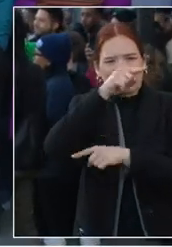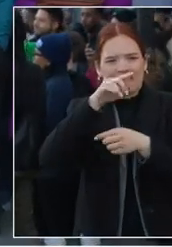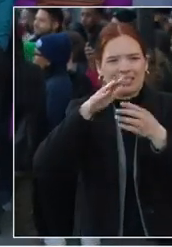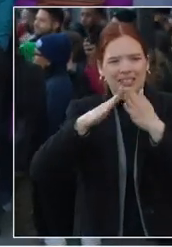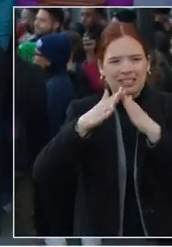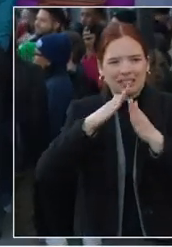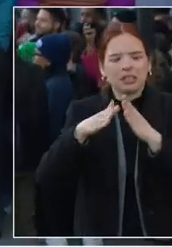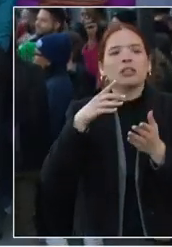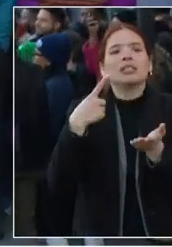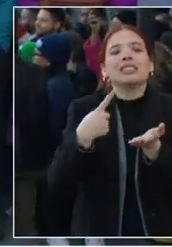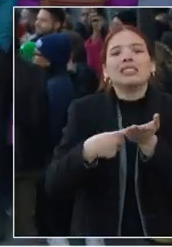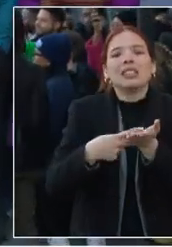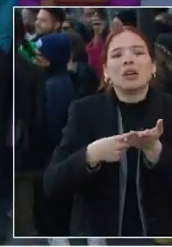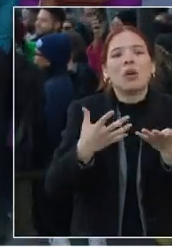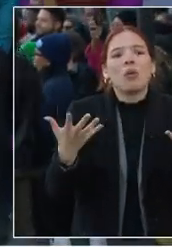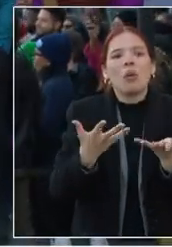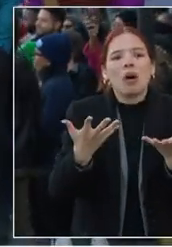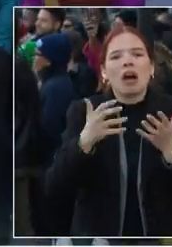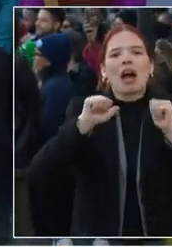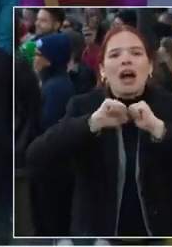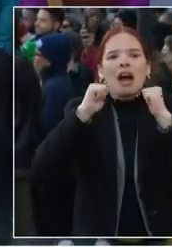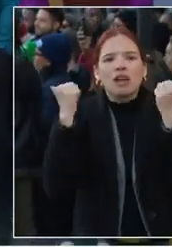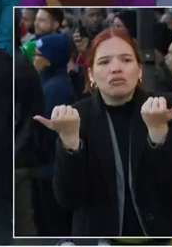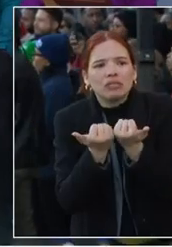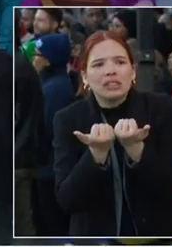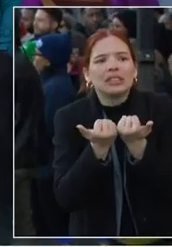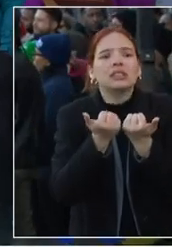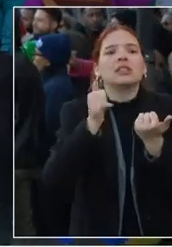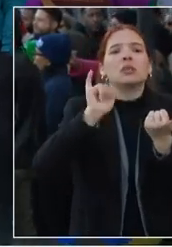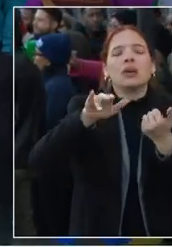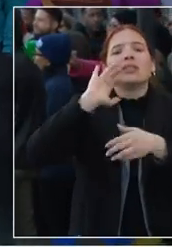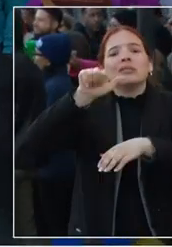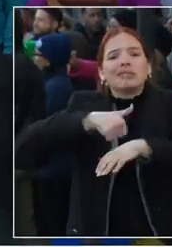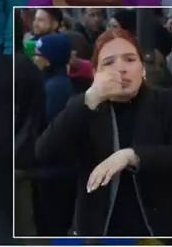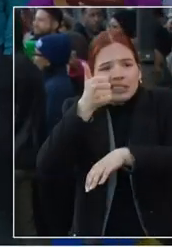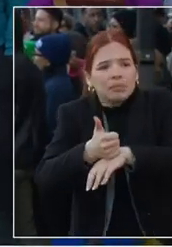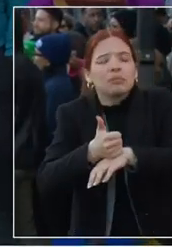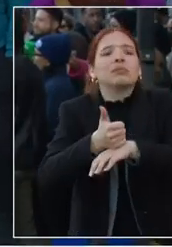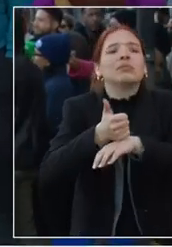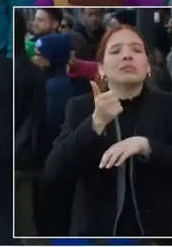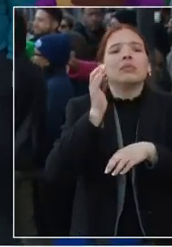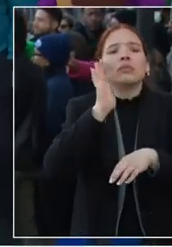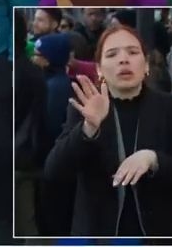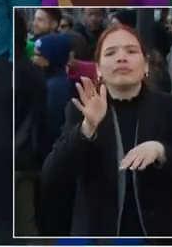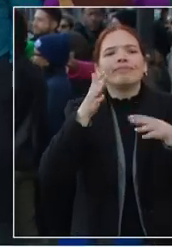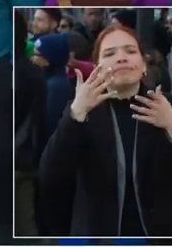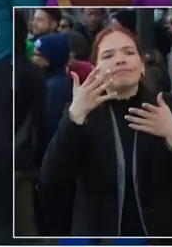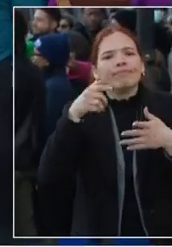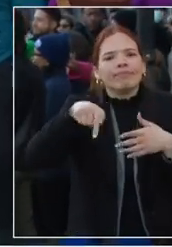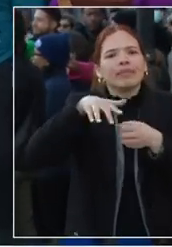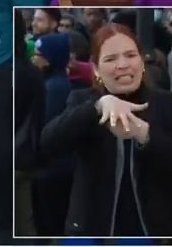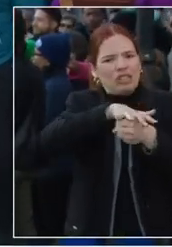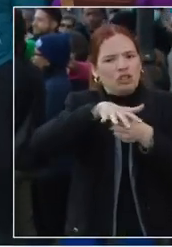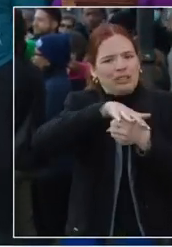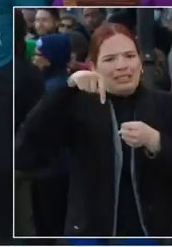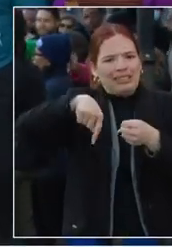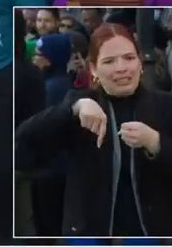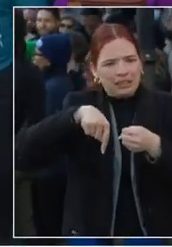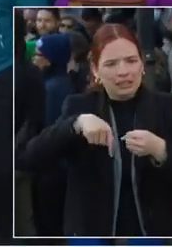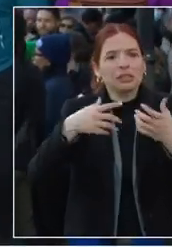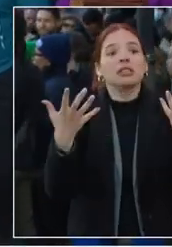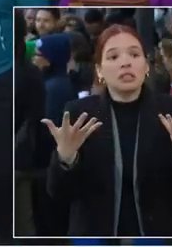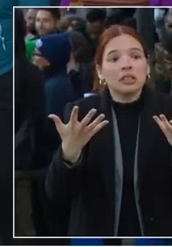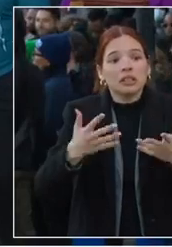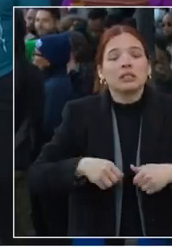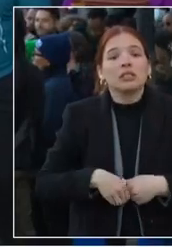multi-agency resources that would be deployed in the neighborhood. We talked specifically about